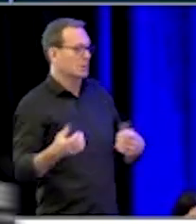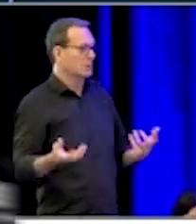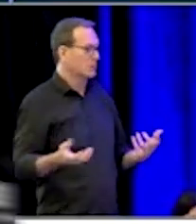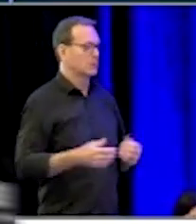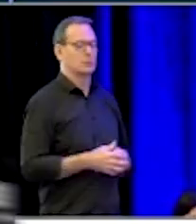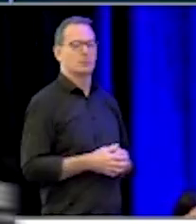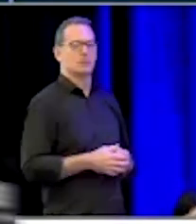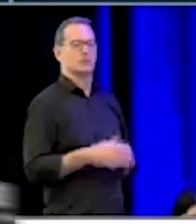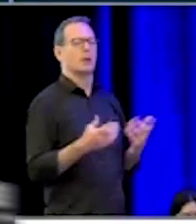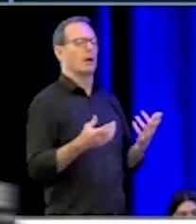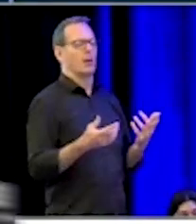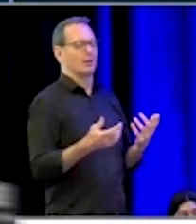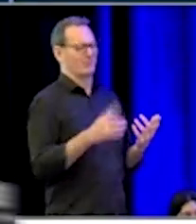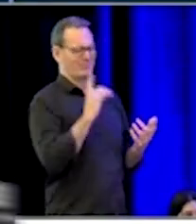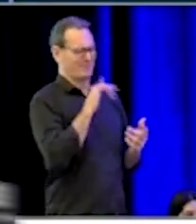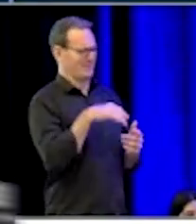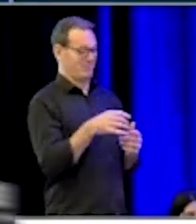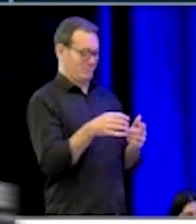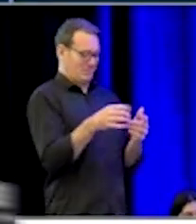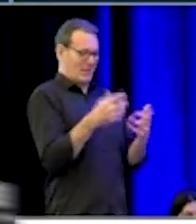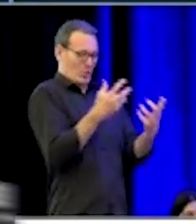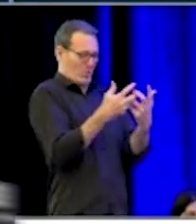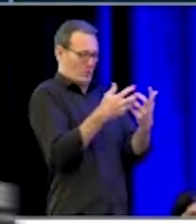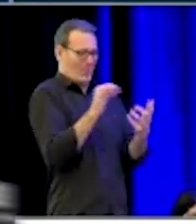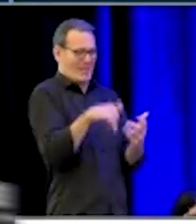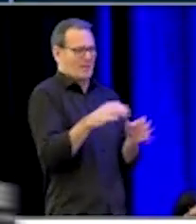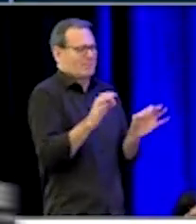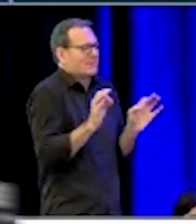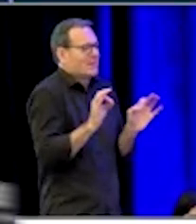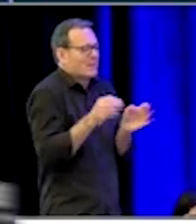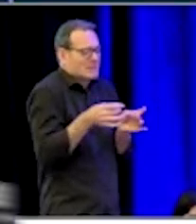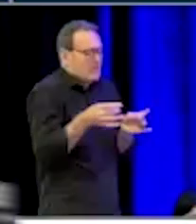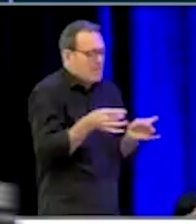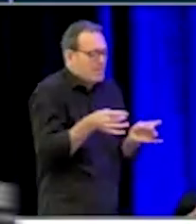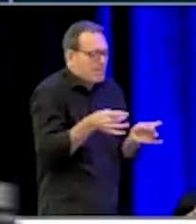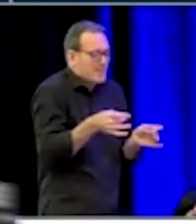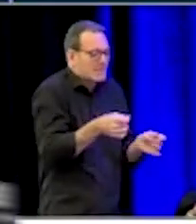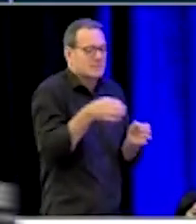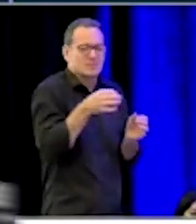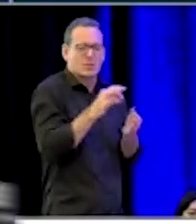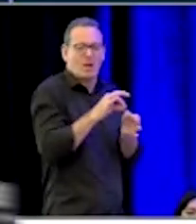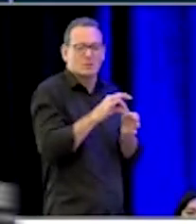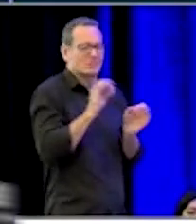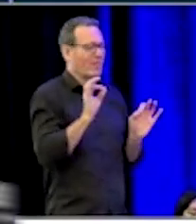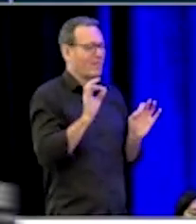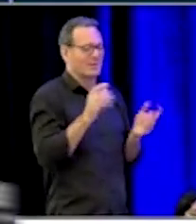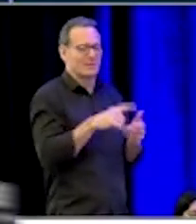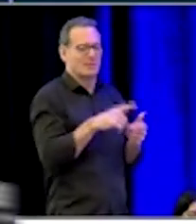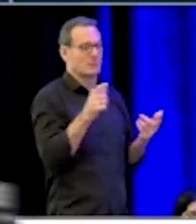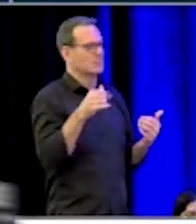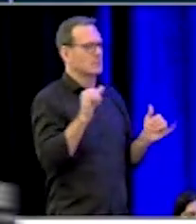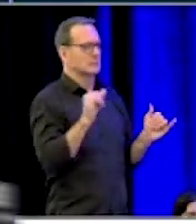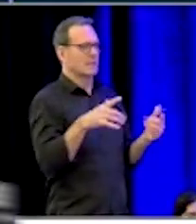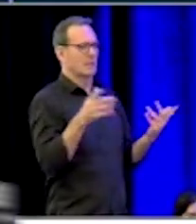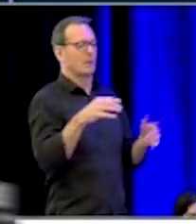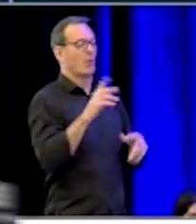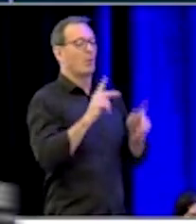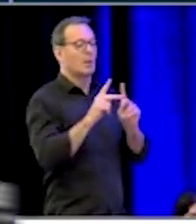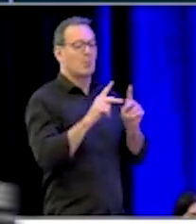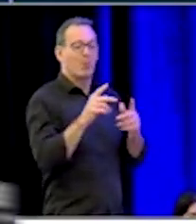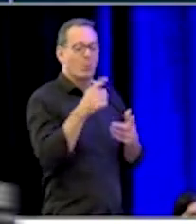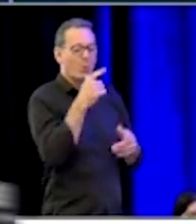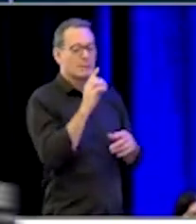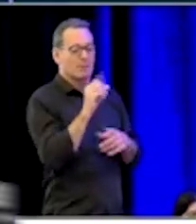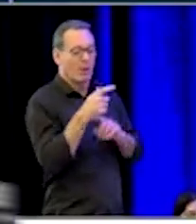for cost little to implement, but as we've heard today, employers still balk when people with disabilities ask for